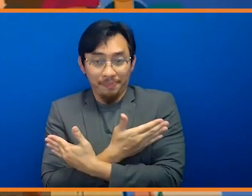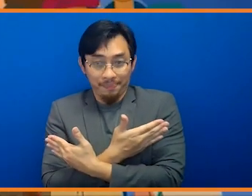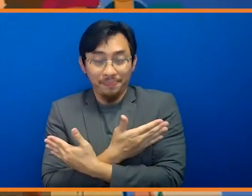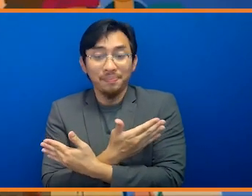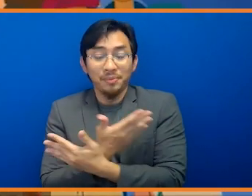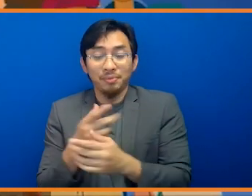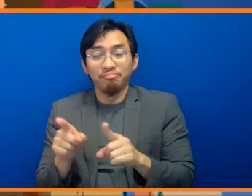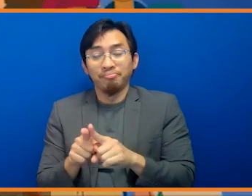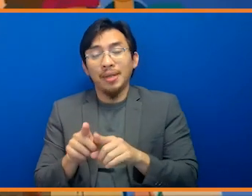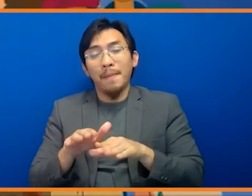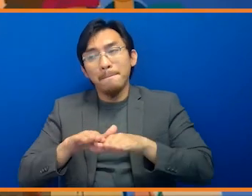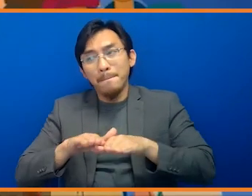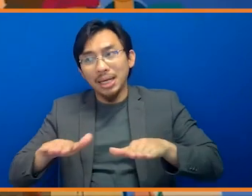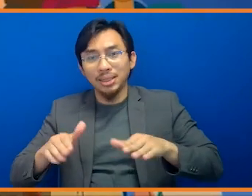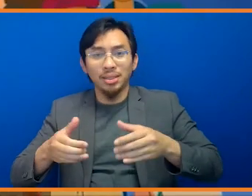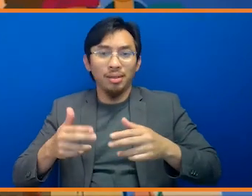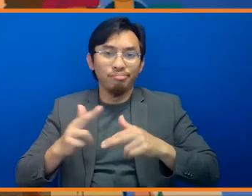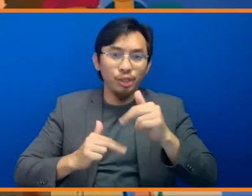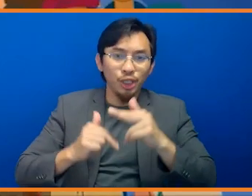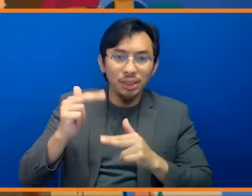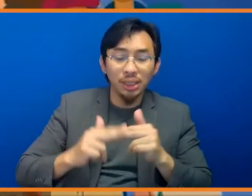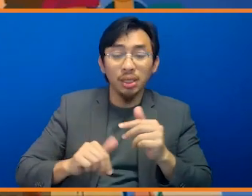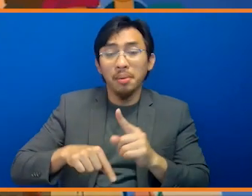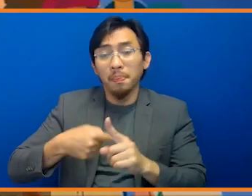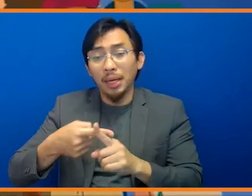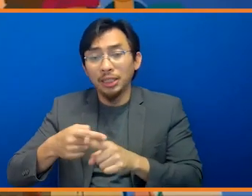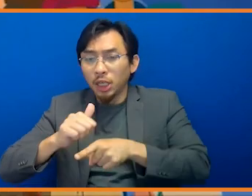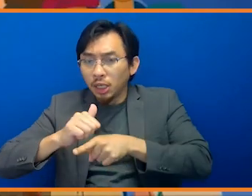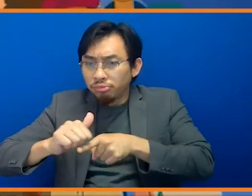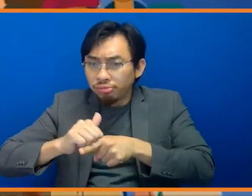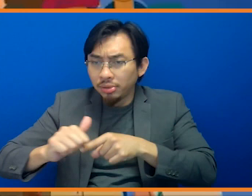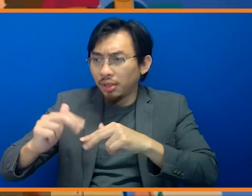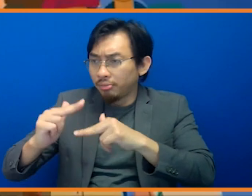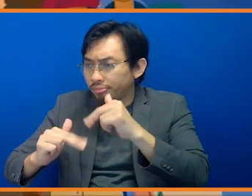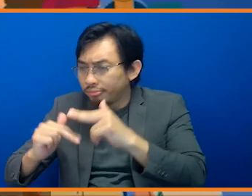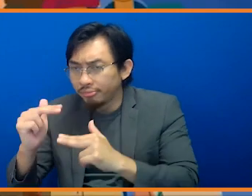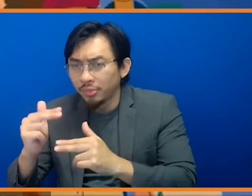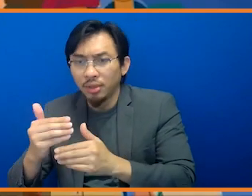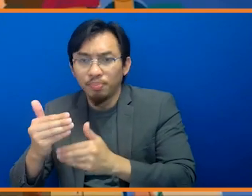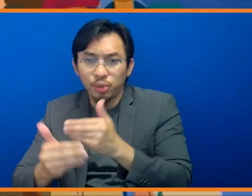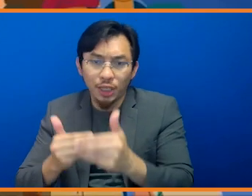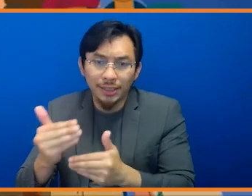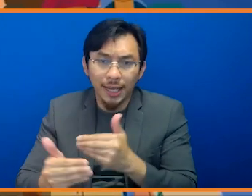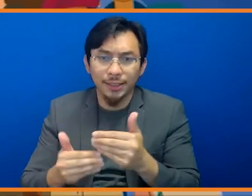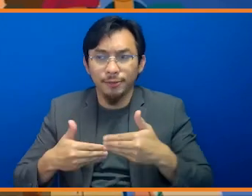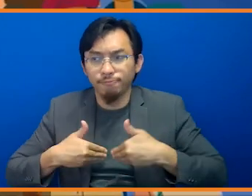of the peace building and also the rehab and reconstruction process.